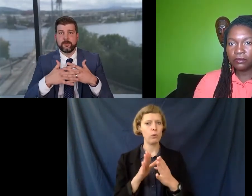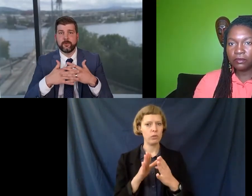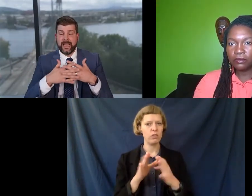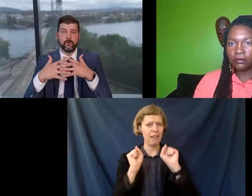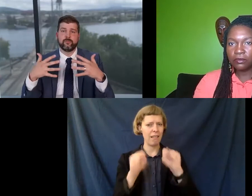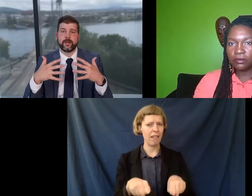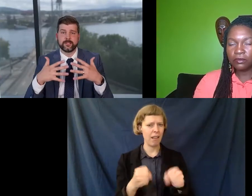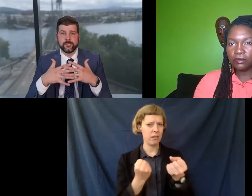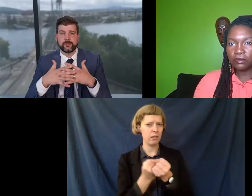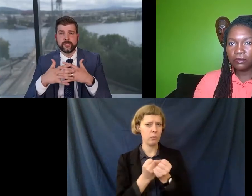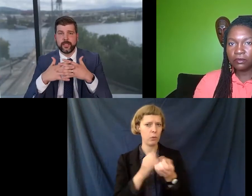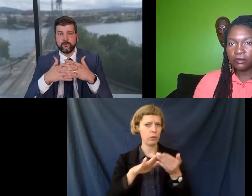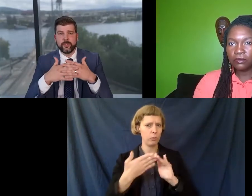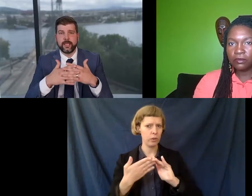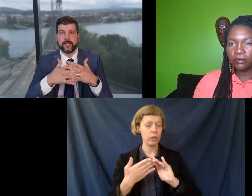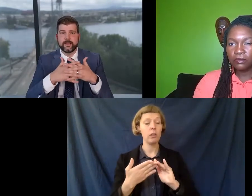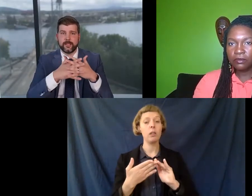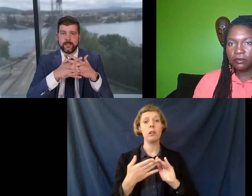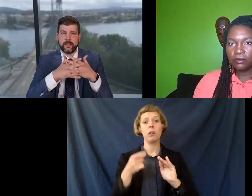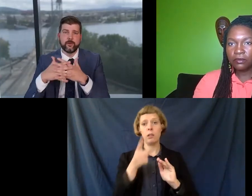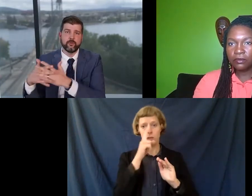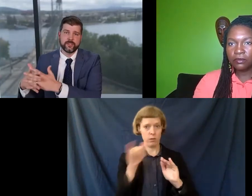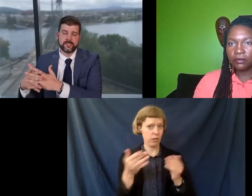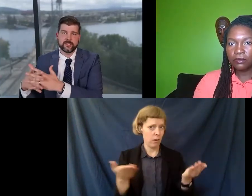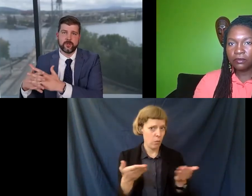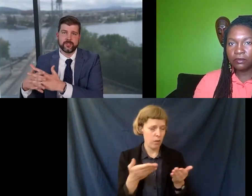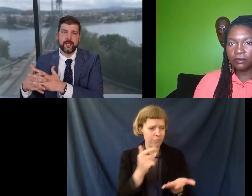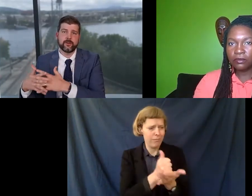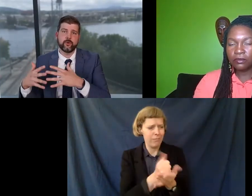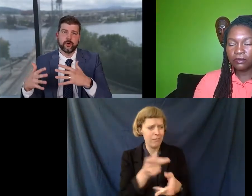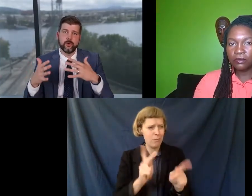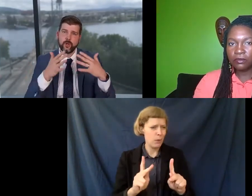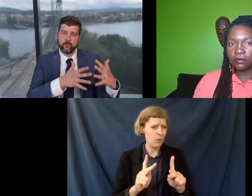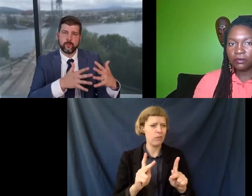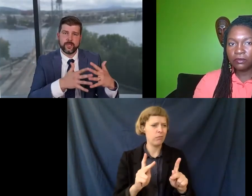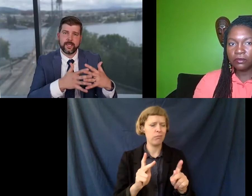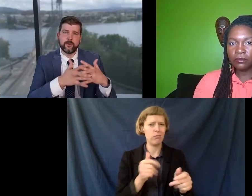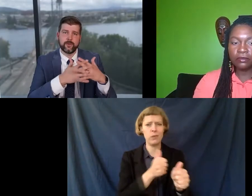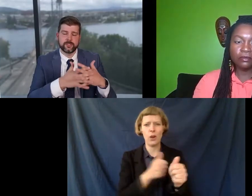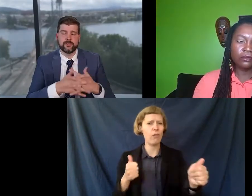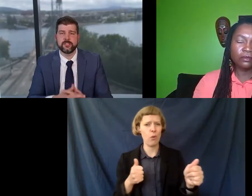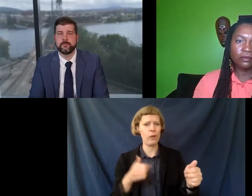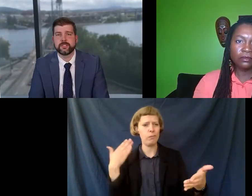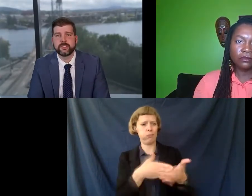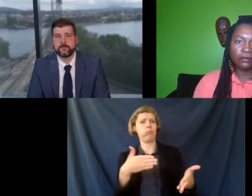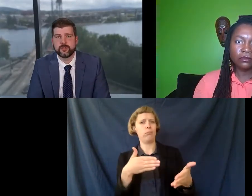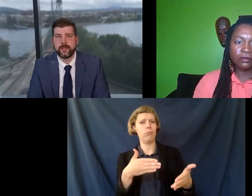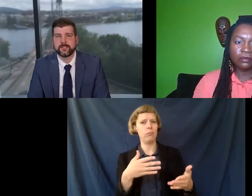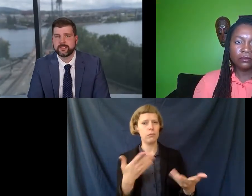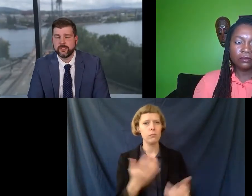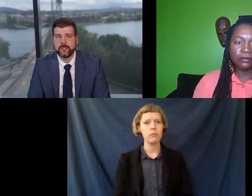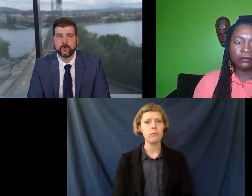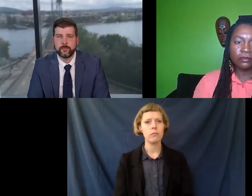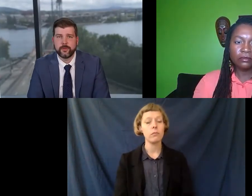getting people out of prosecution if we can, and avoid the system altogether. Or when we can't, when there still needs to be a system